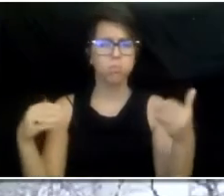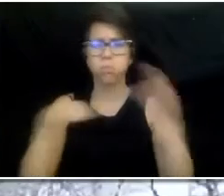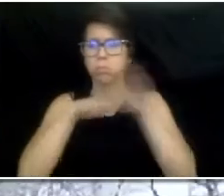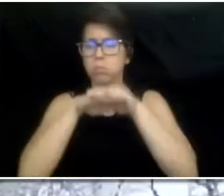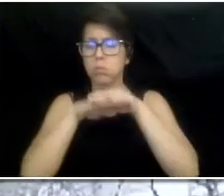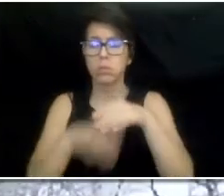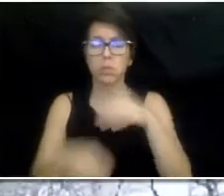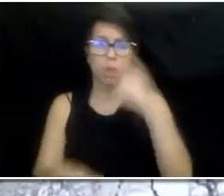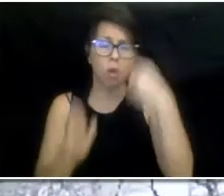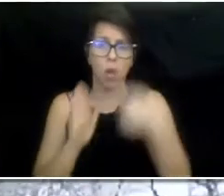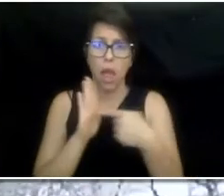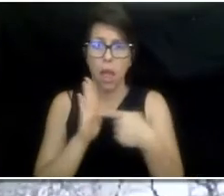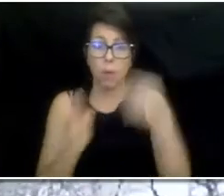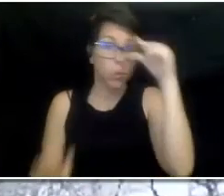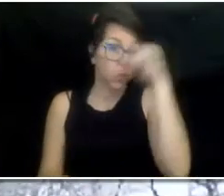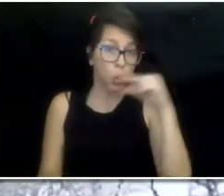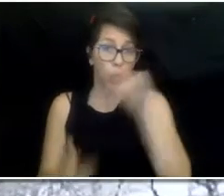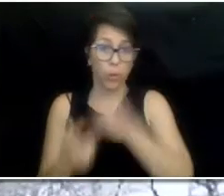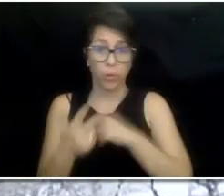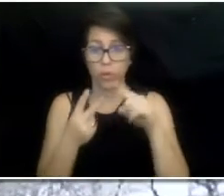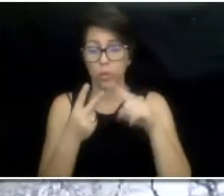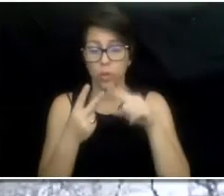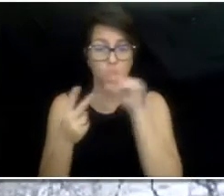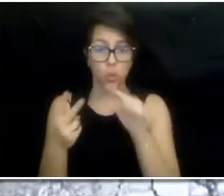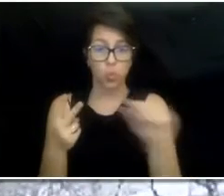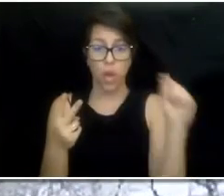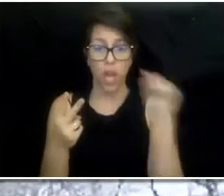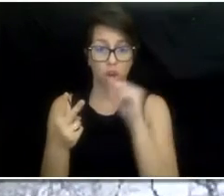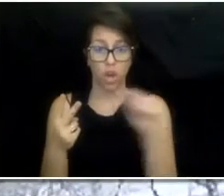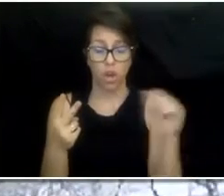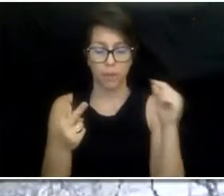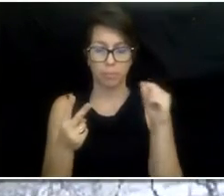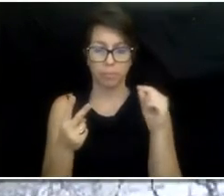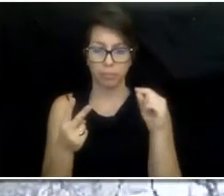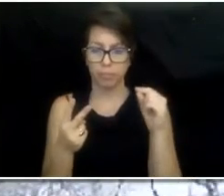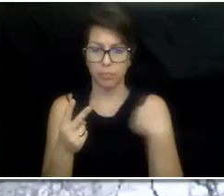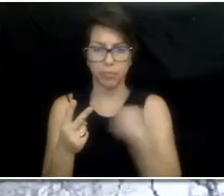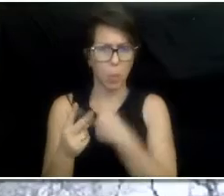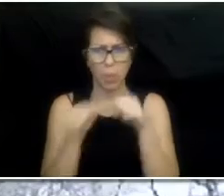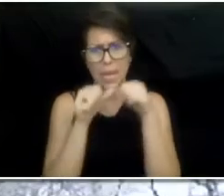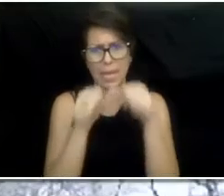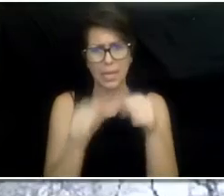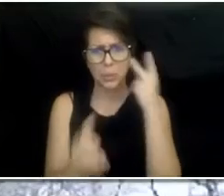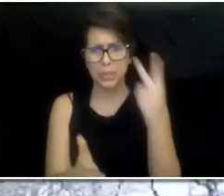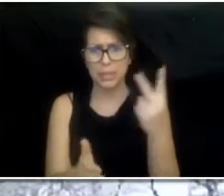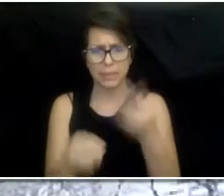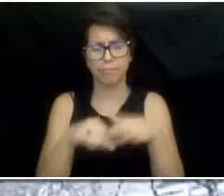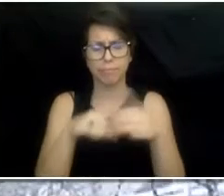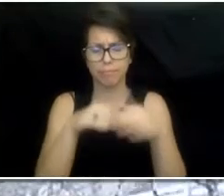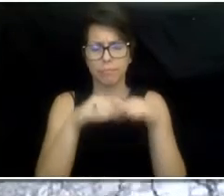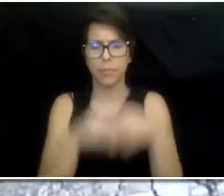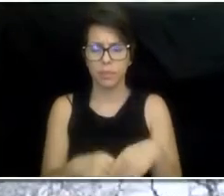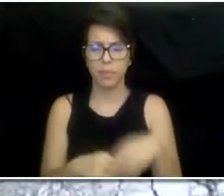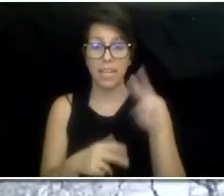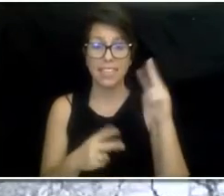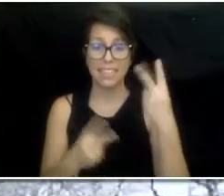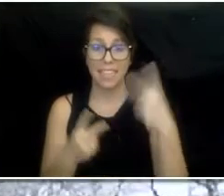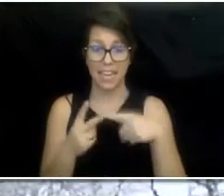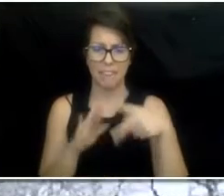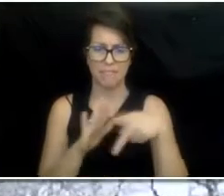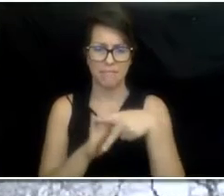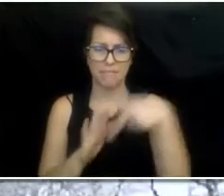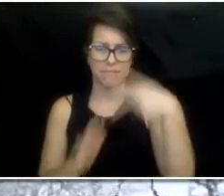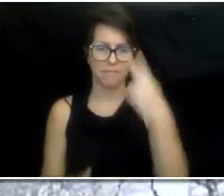those those means but also figure out how we can get our messaging into convenience stories and check cashing locations and laundry